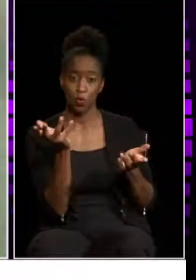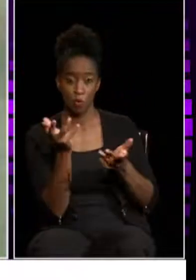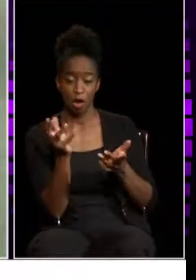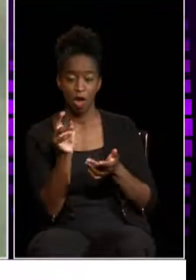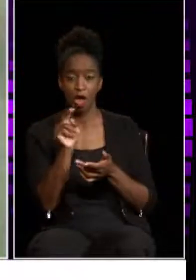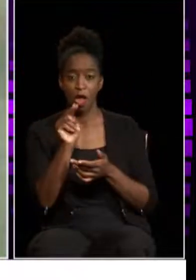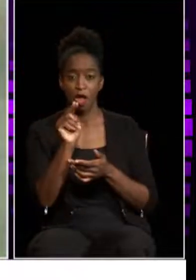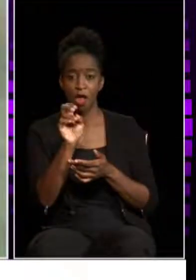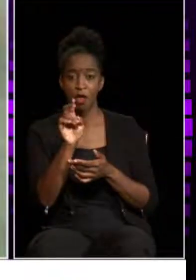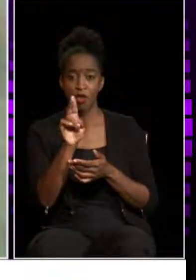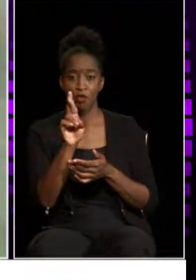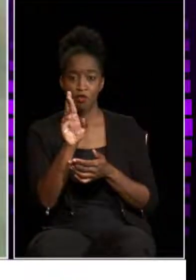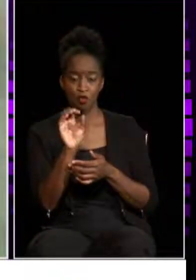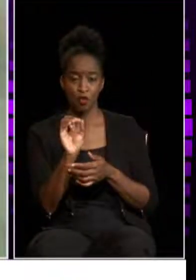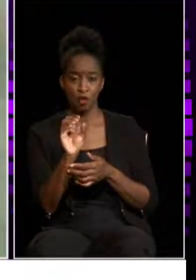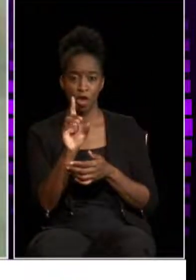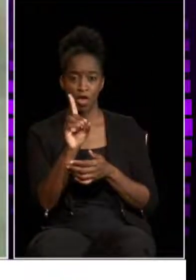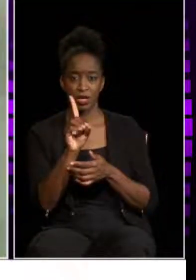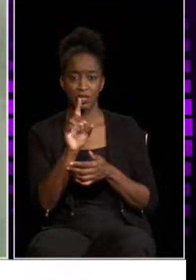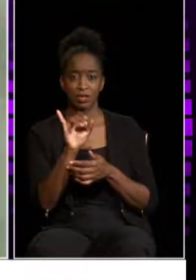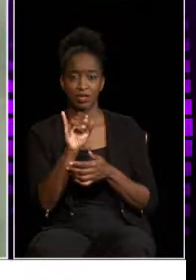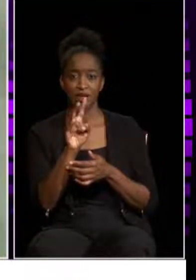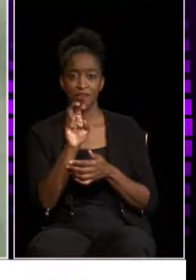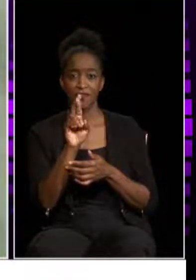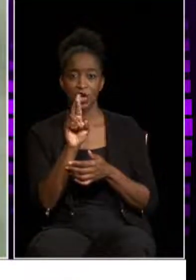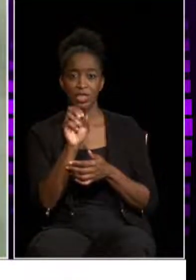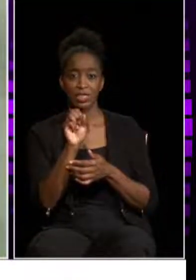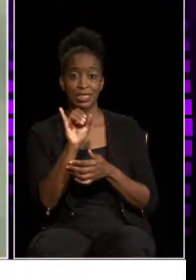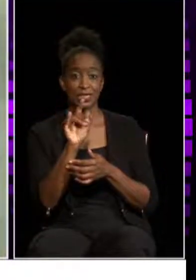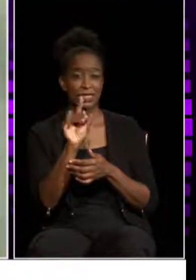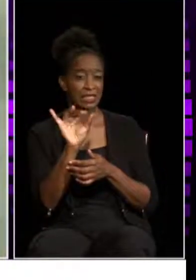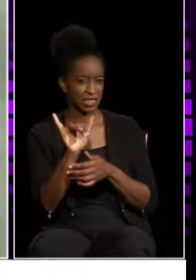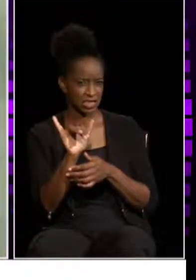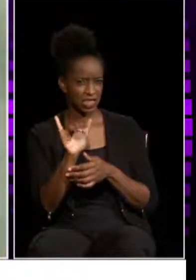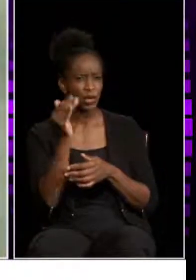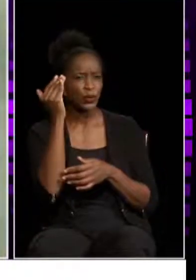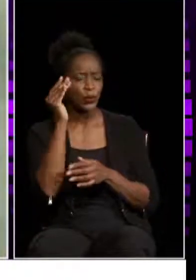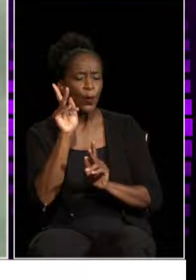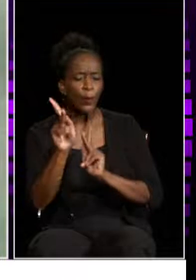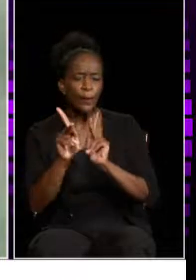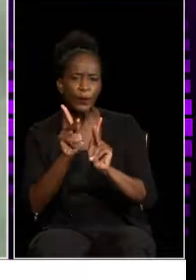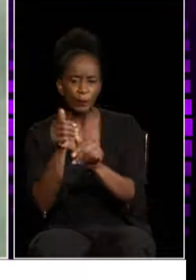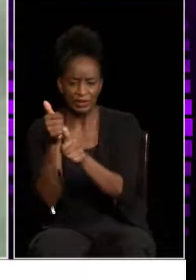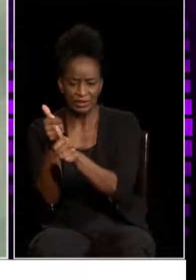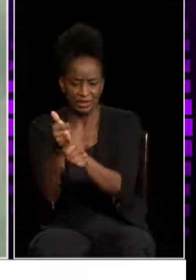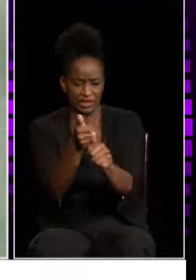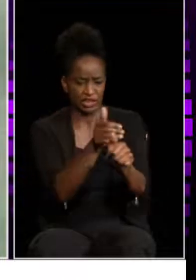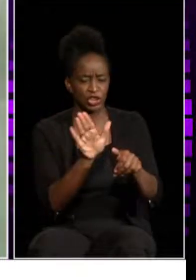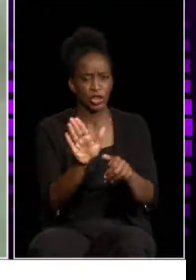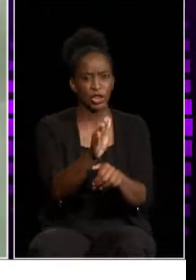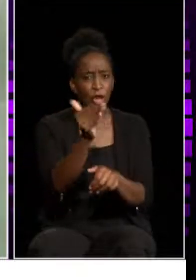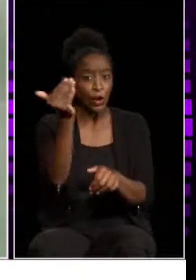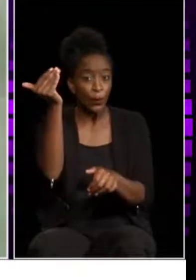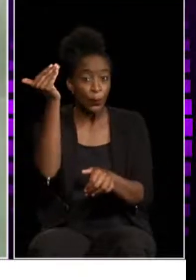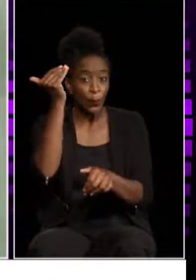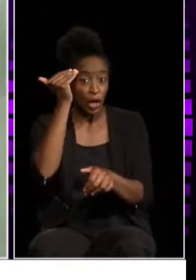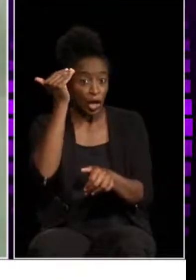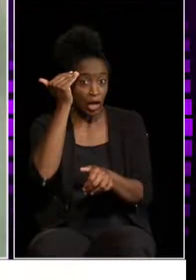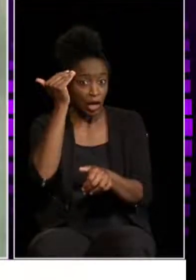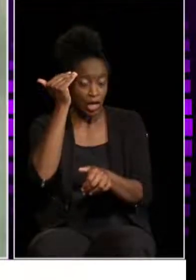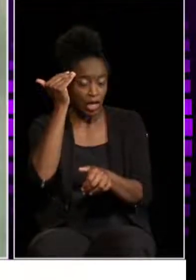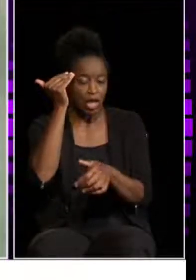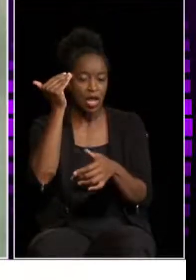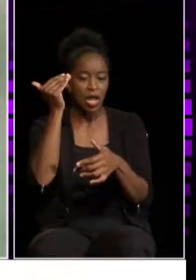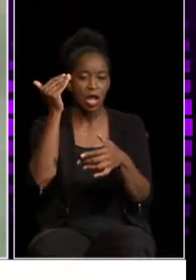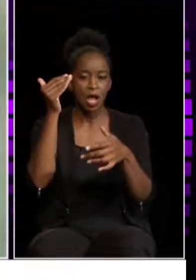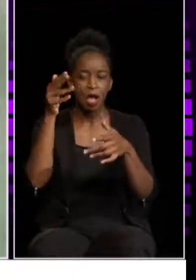that people's brains function and process things that in different ways. So we have to find ways now not to discriminate persons,